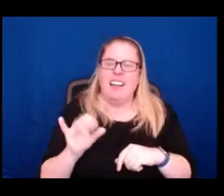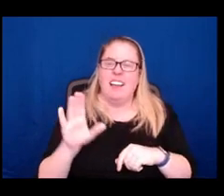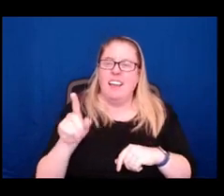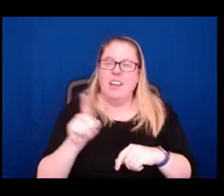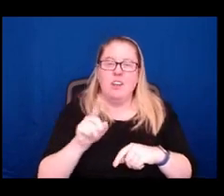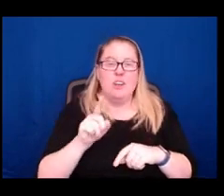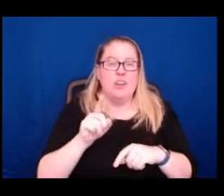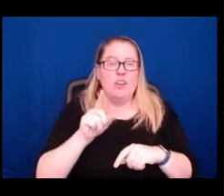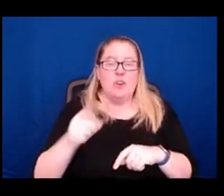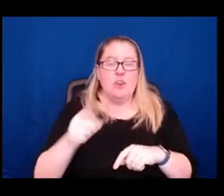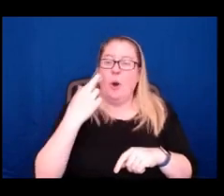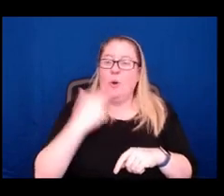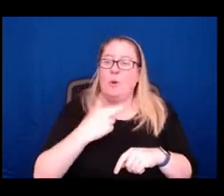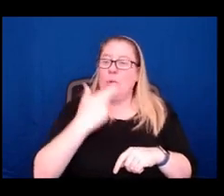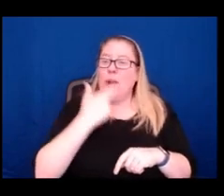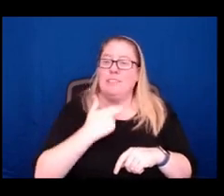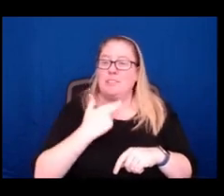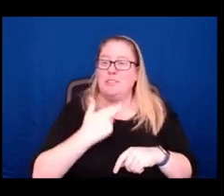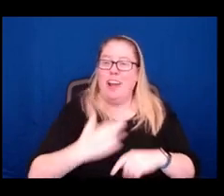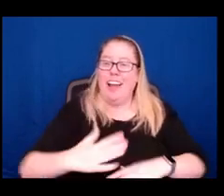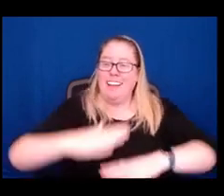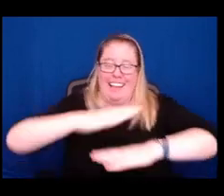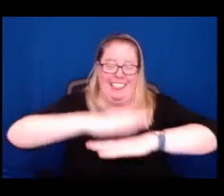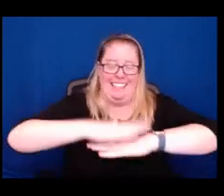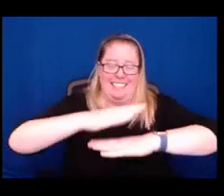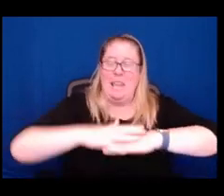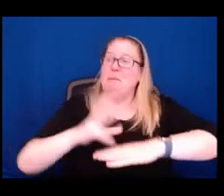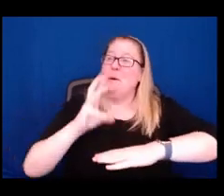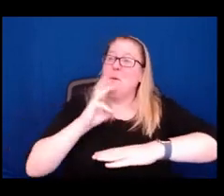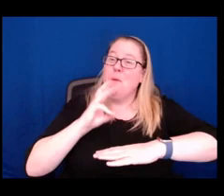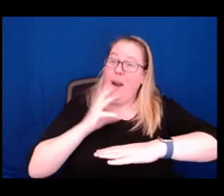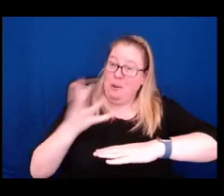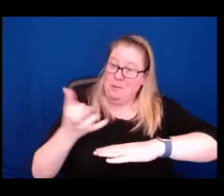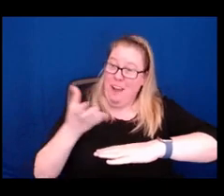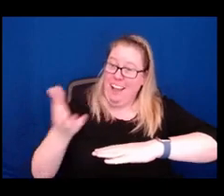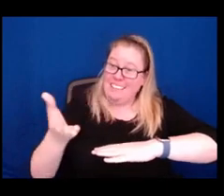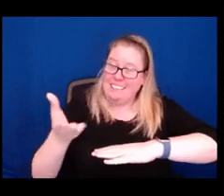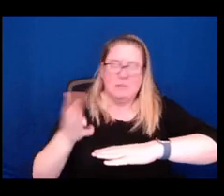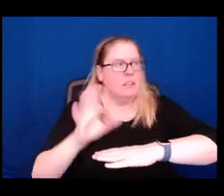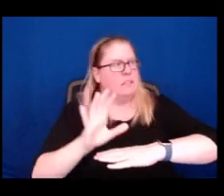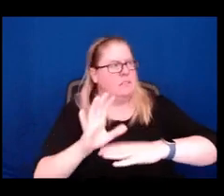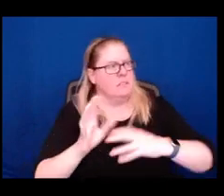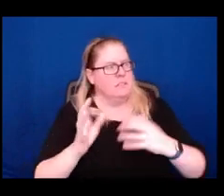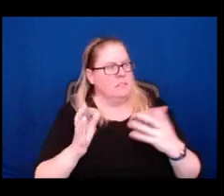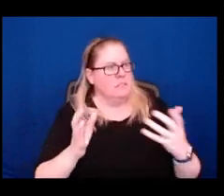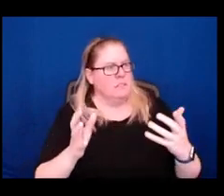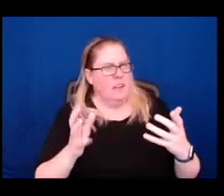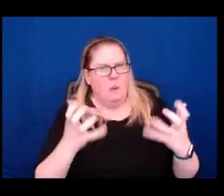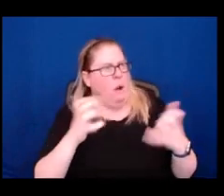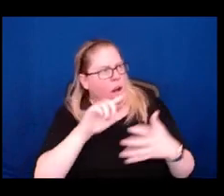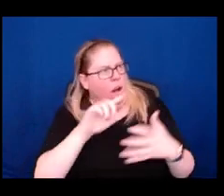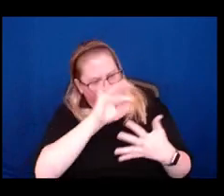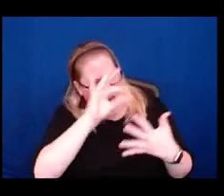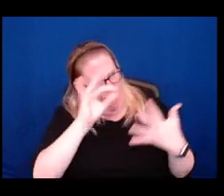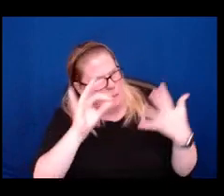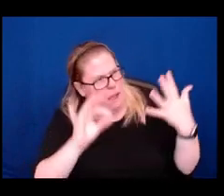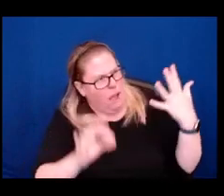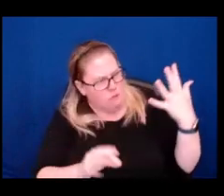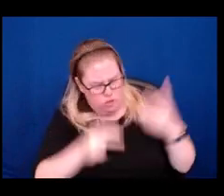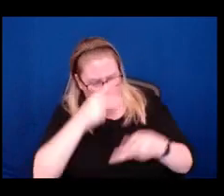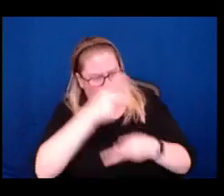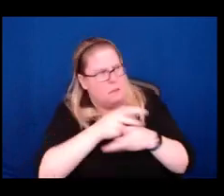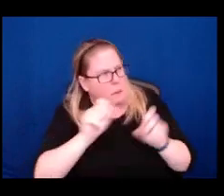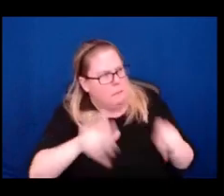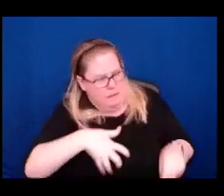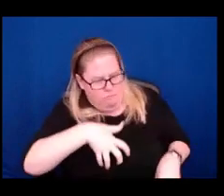know, water at the table at a restaurant at this point. Right. And you're wondering, why am I not told about all of my options that will still keep me